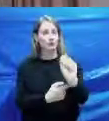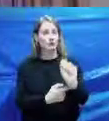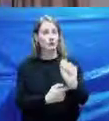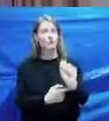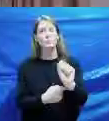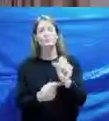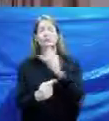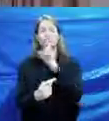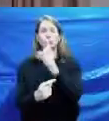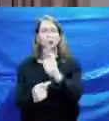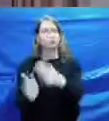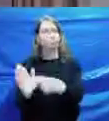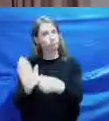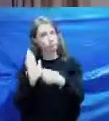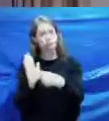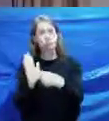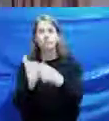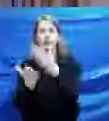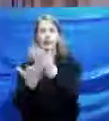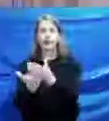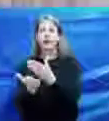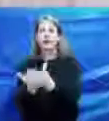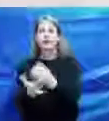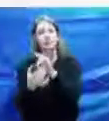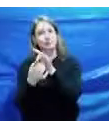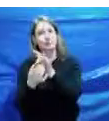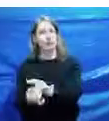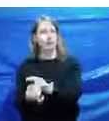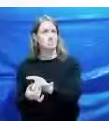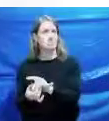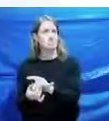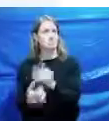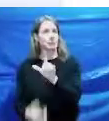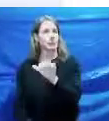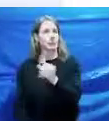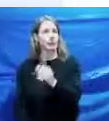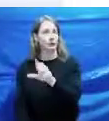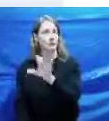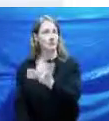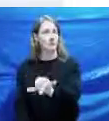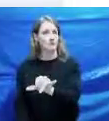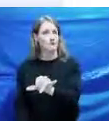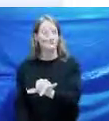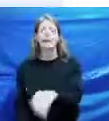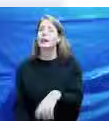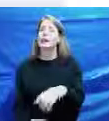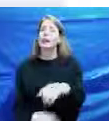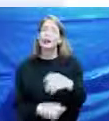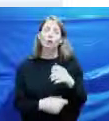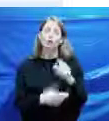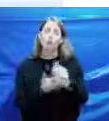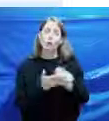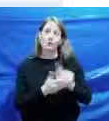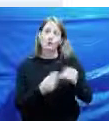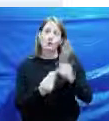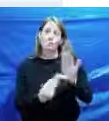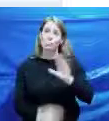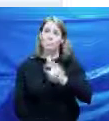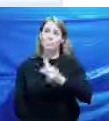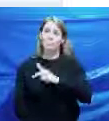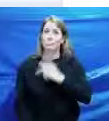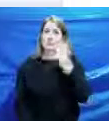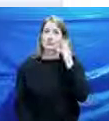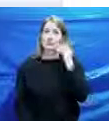skill. Instead, what the expectations call for in the standards is that when students are reading, writing, speaking, it's